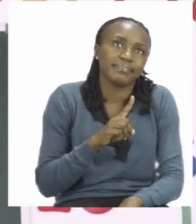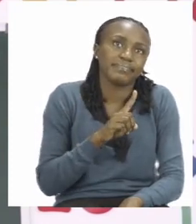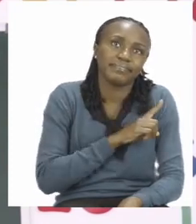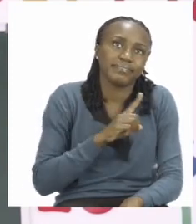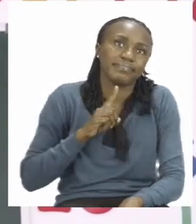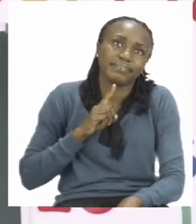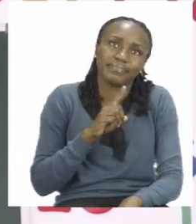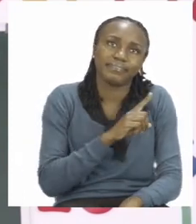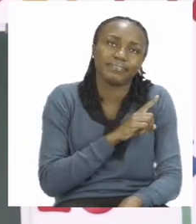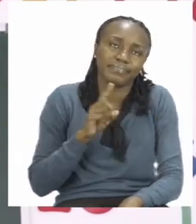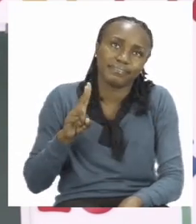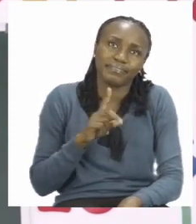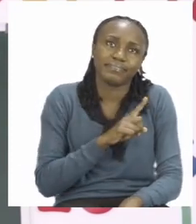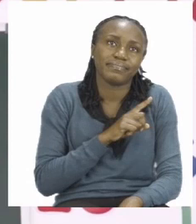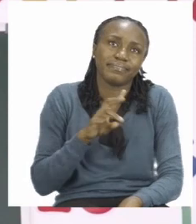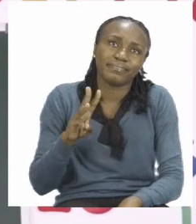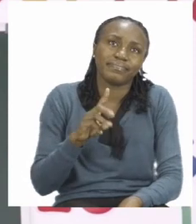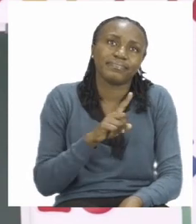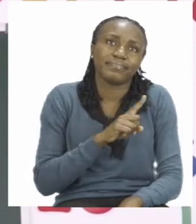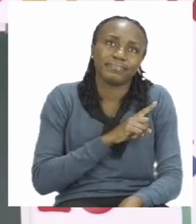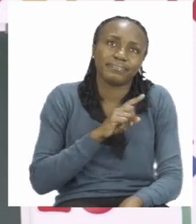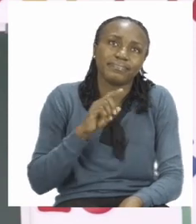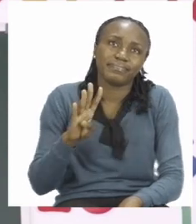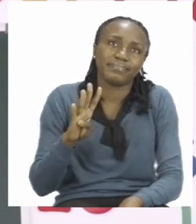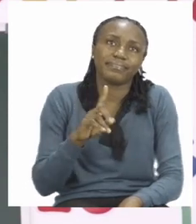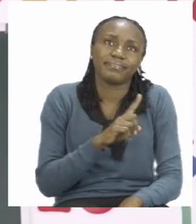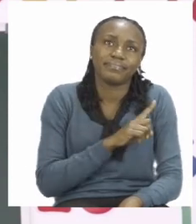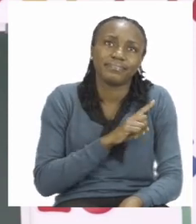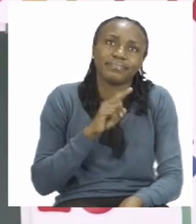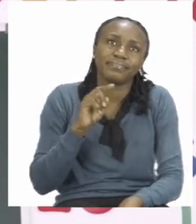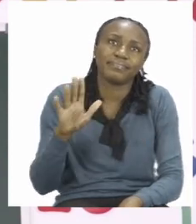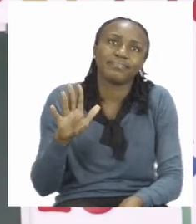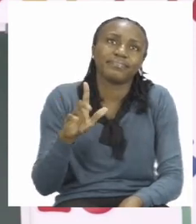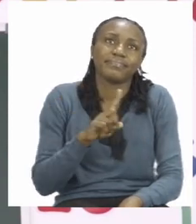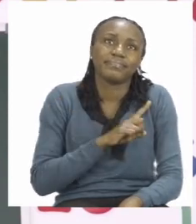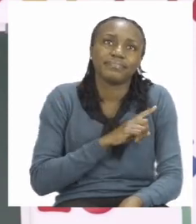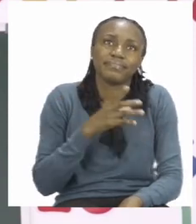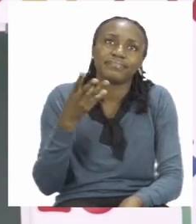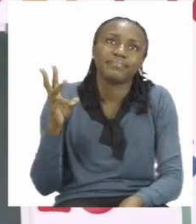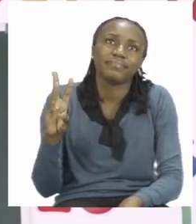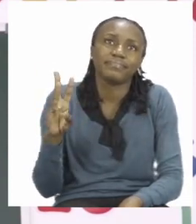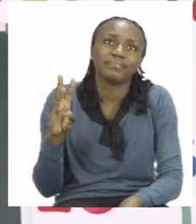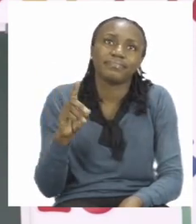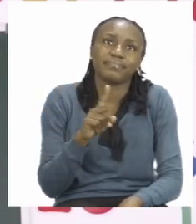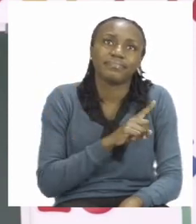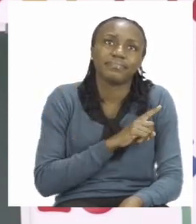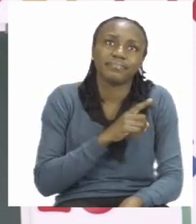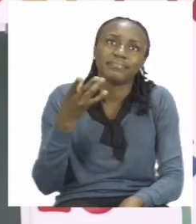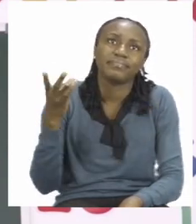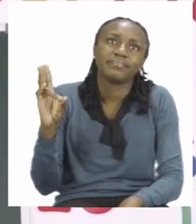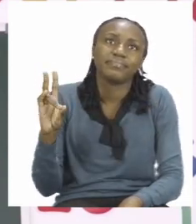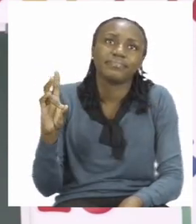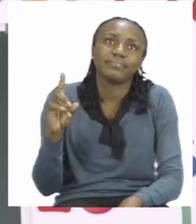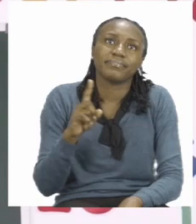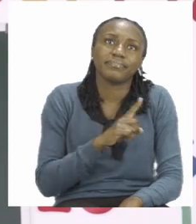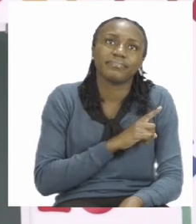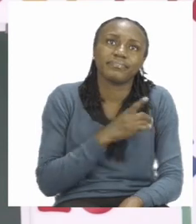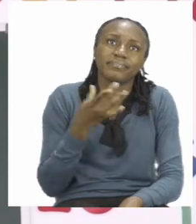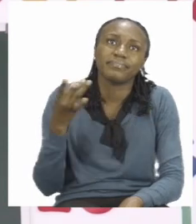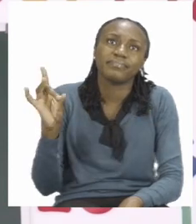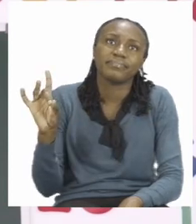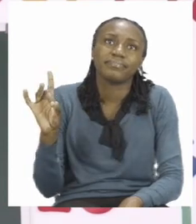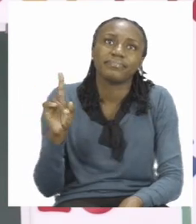11, 12, 13, 14, 15, 16,